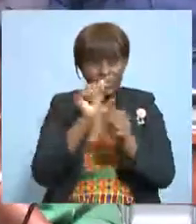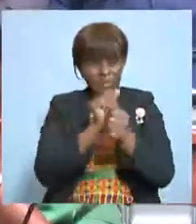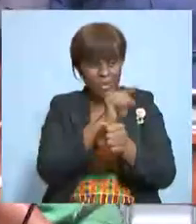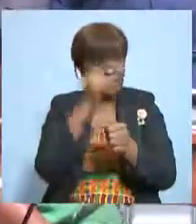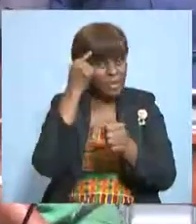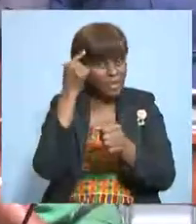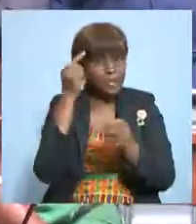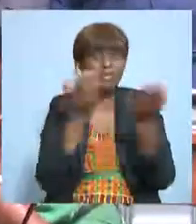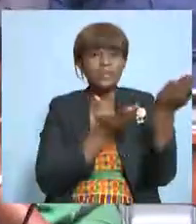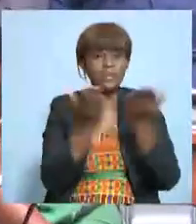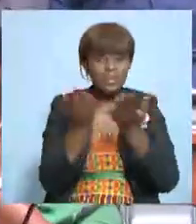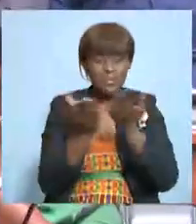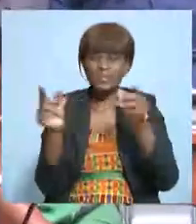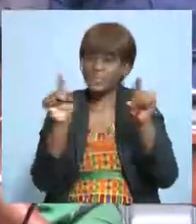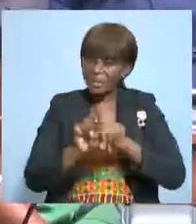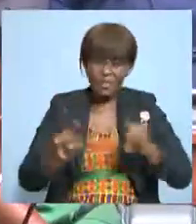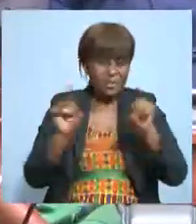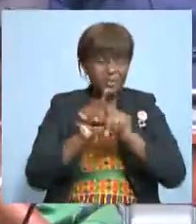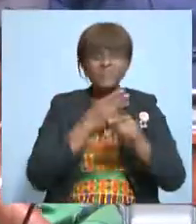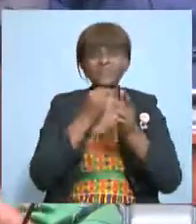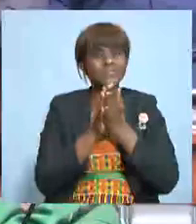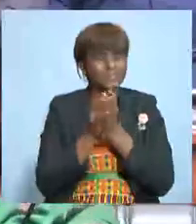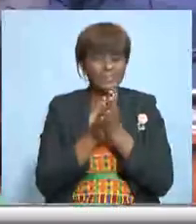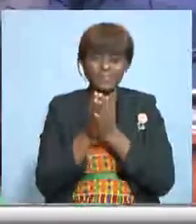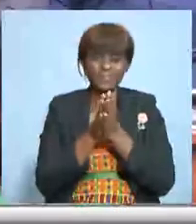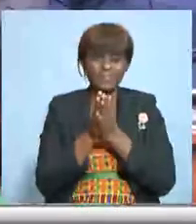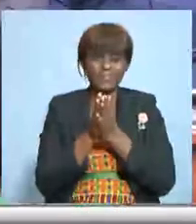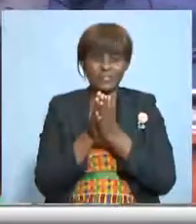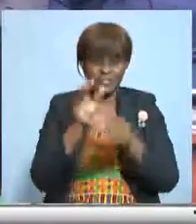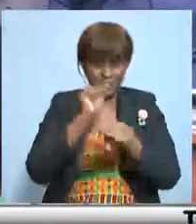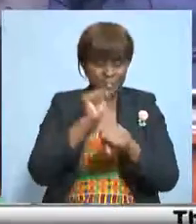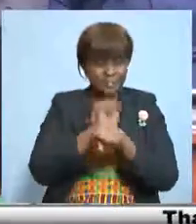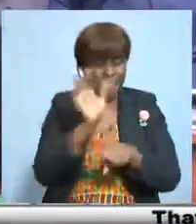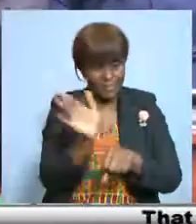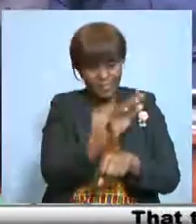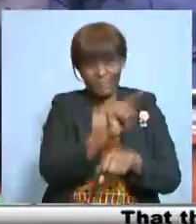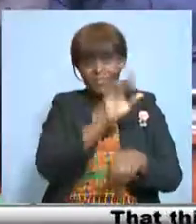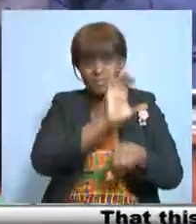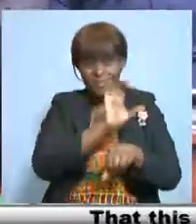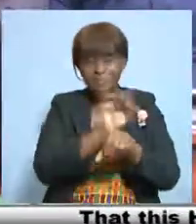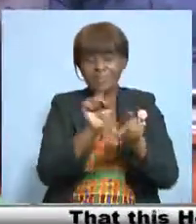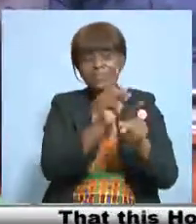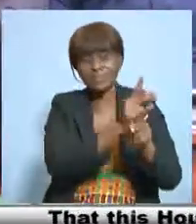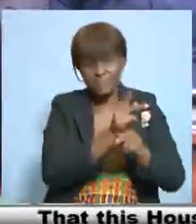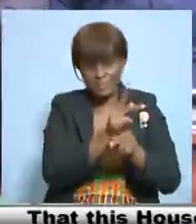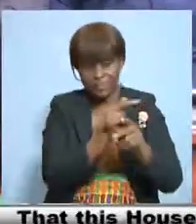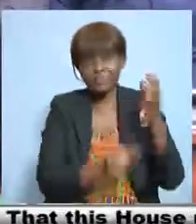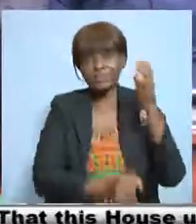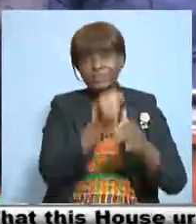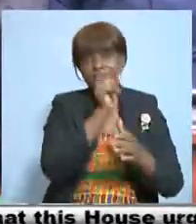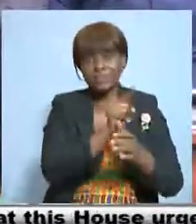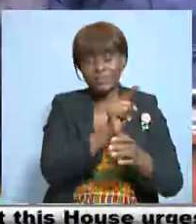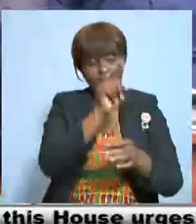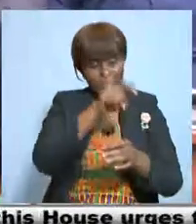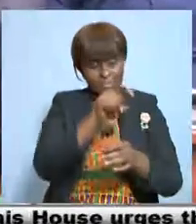government serves the same interest. Yes. The work of the church is to take care of the soul, the